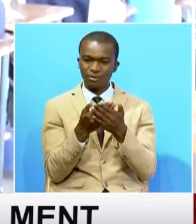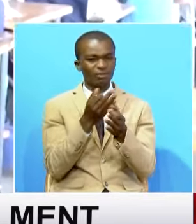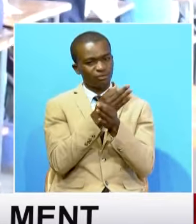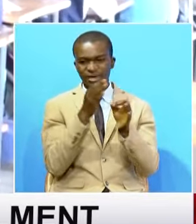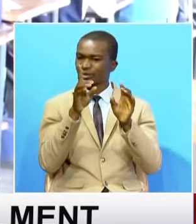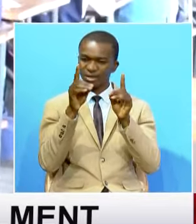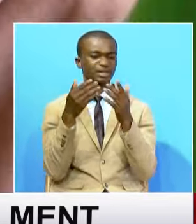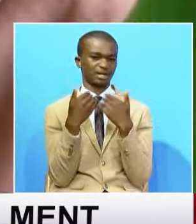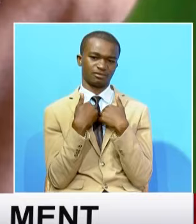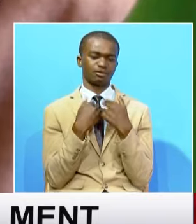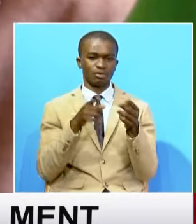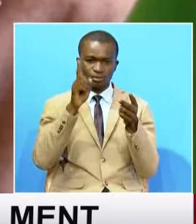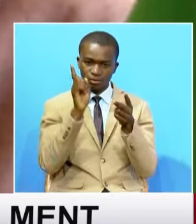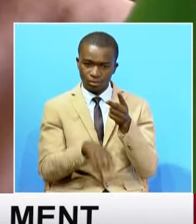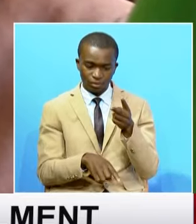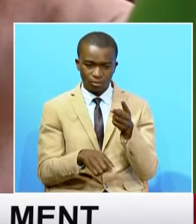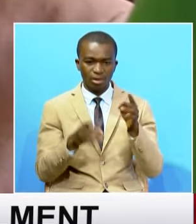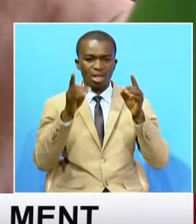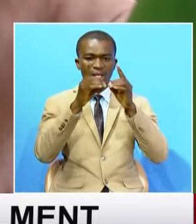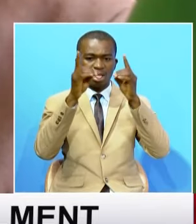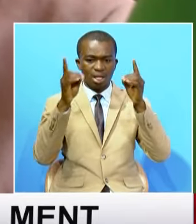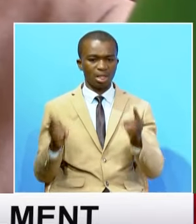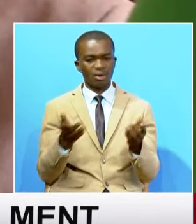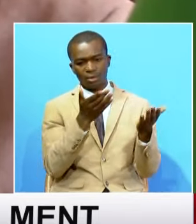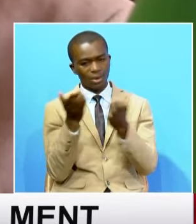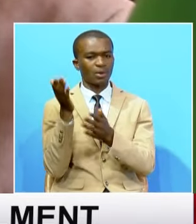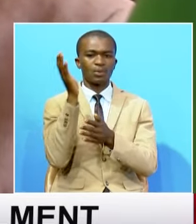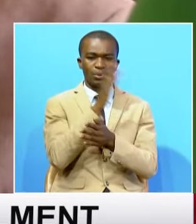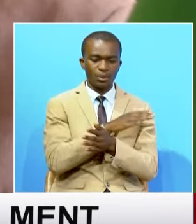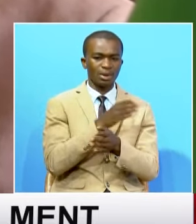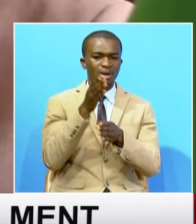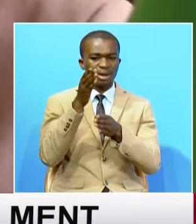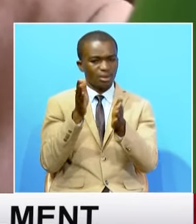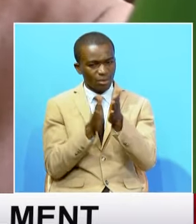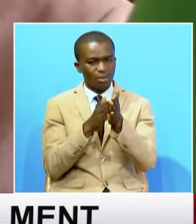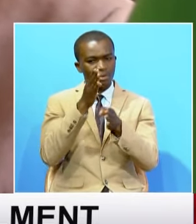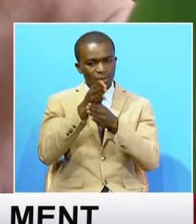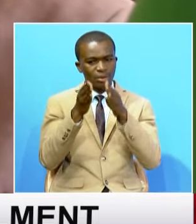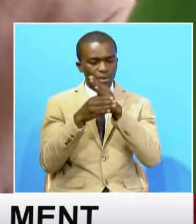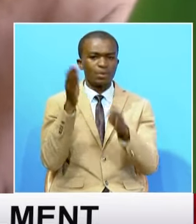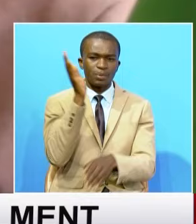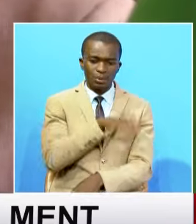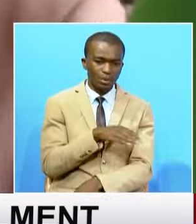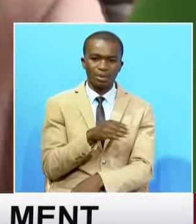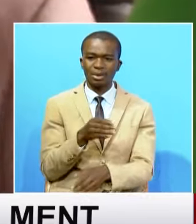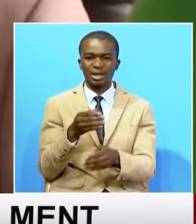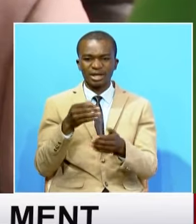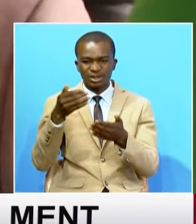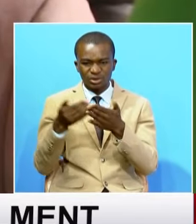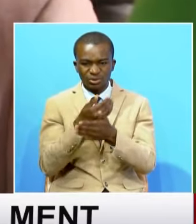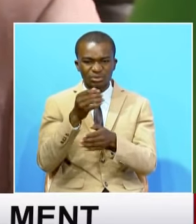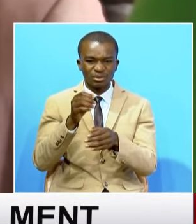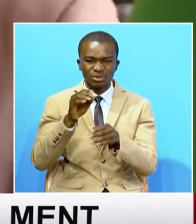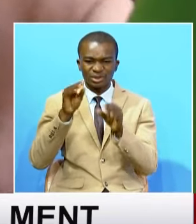teaching materials. The classroom space we are doing, the desks we are doing, recruitment of teachers. Above